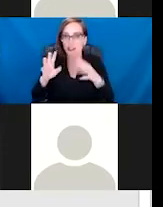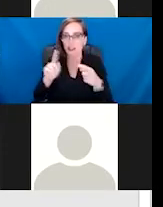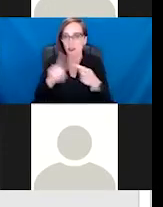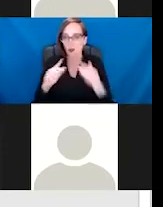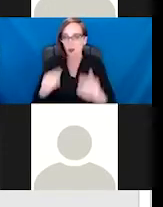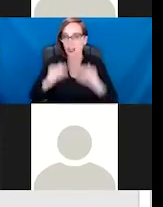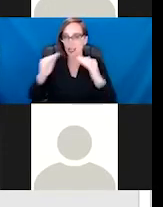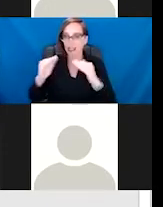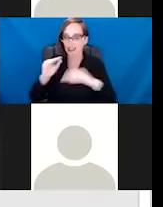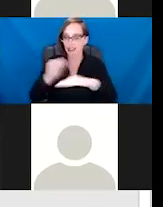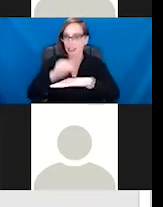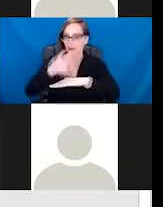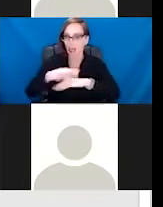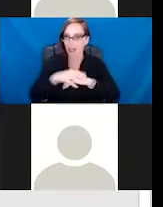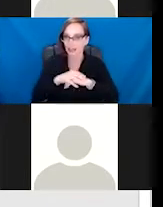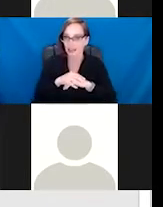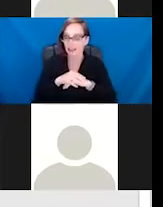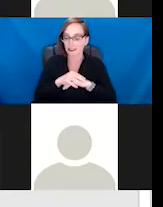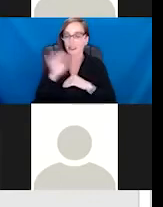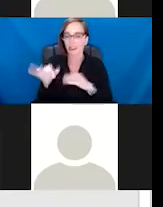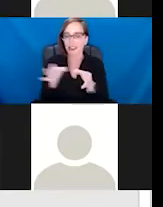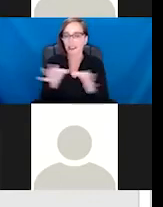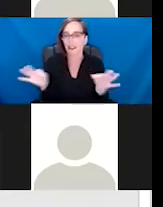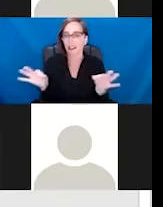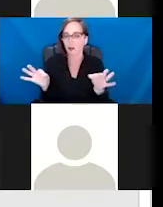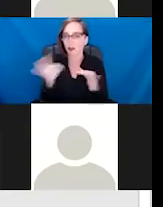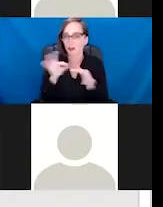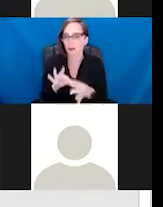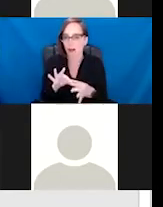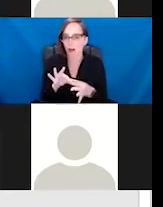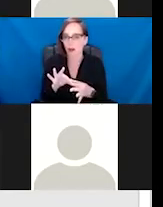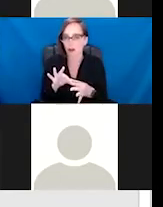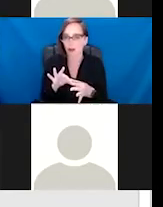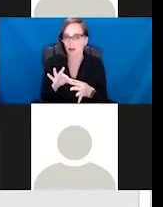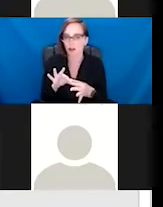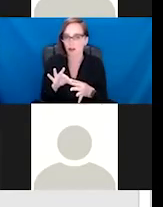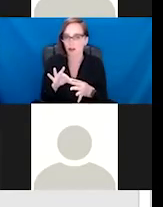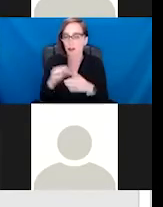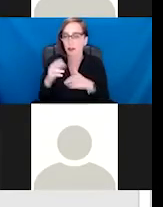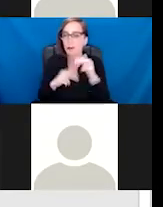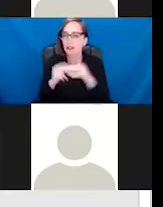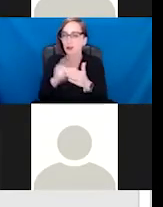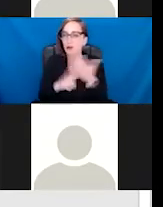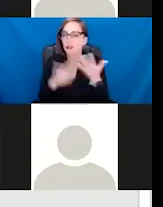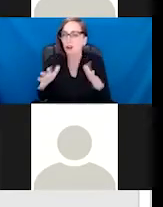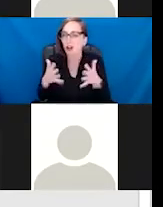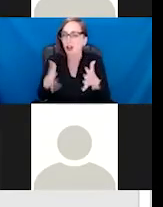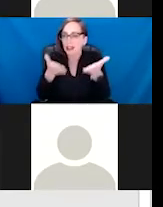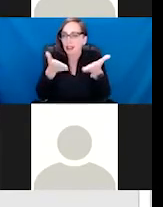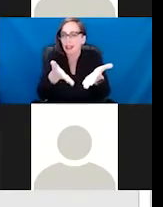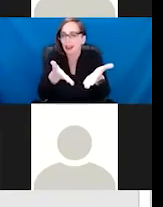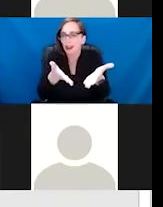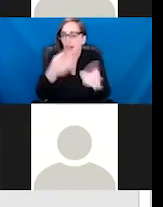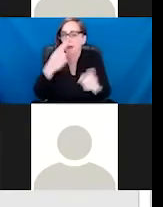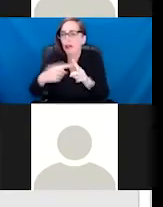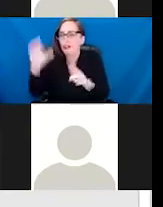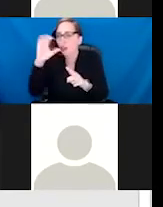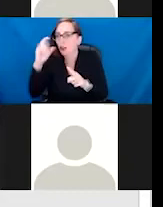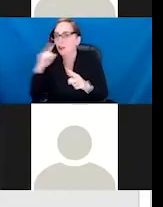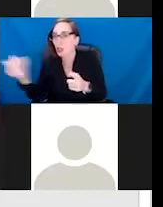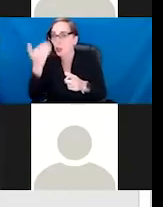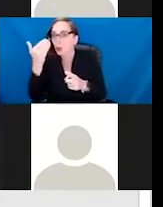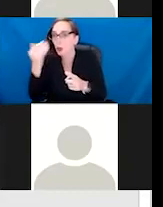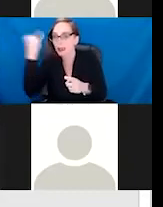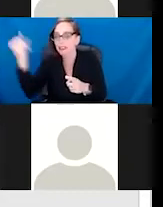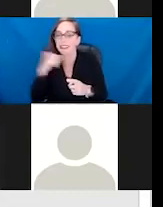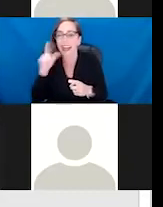is a bit of the language that we had around building on kind of what's out there, but also looking for innovation and new ideas. Not everything has